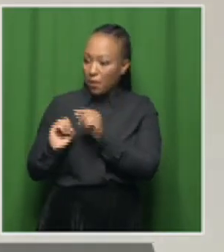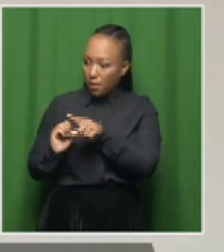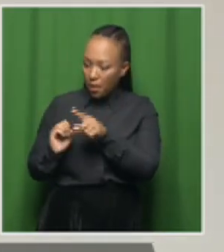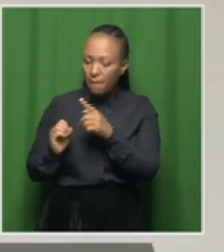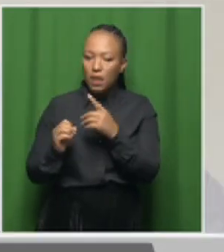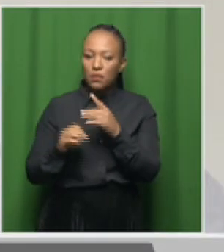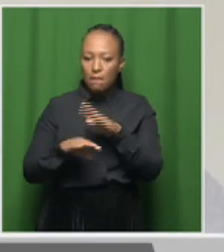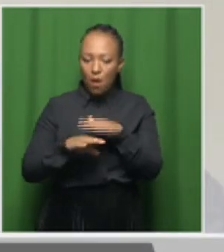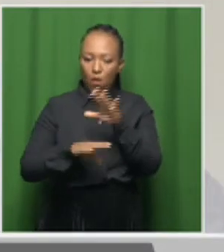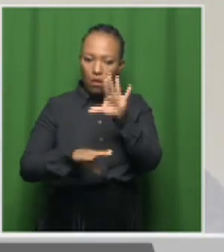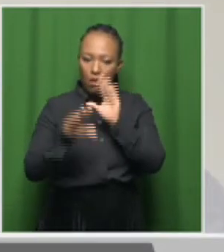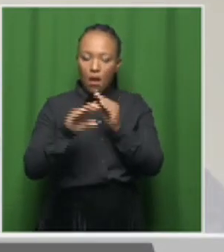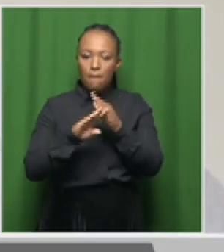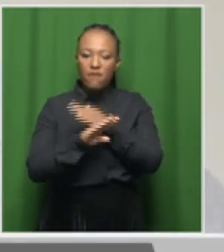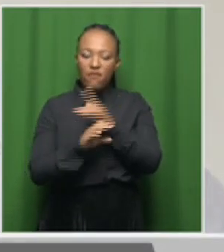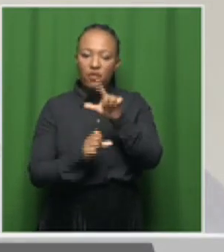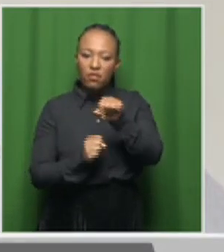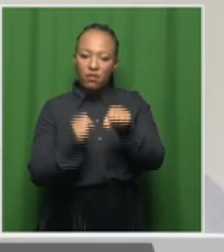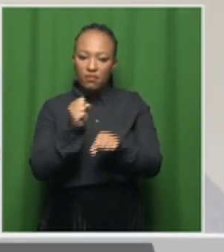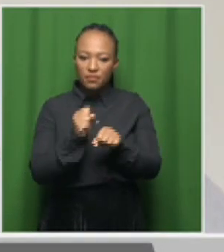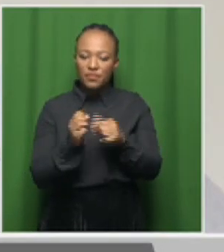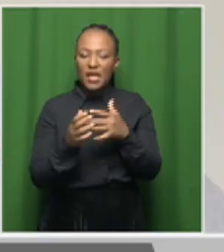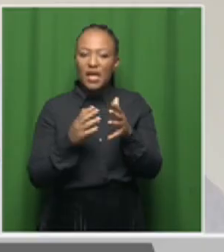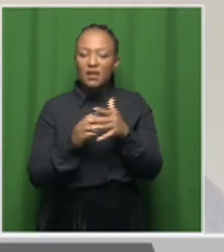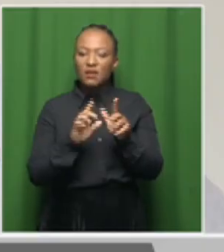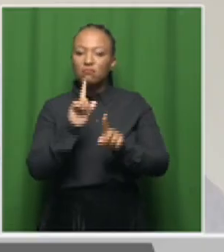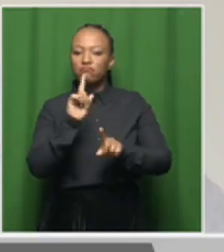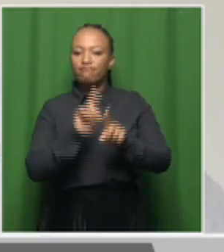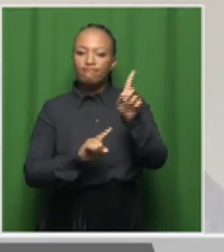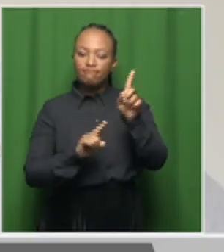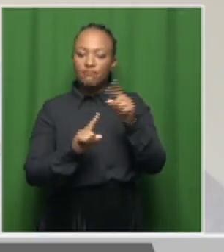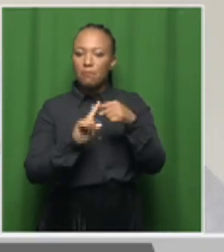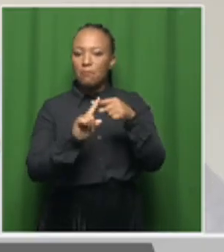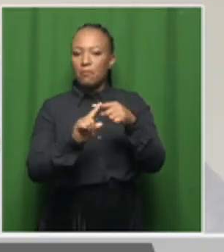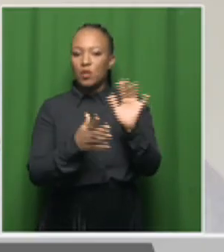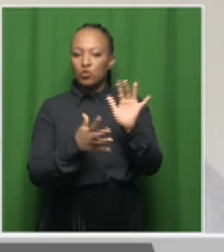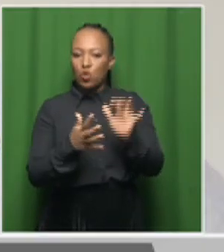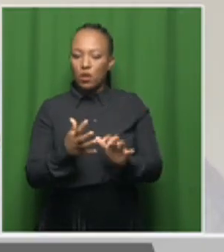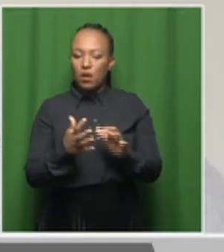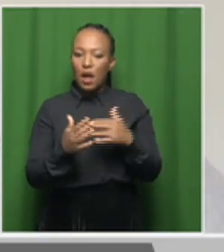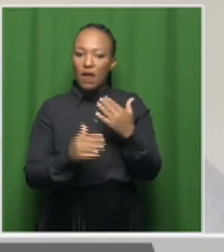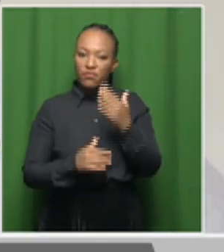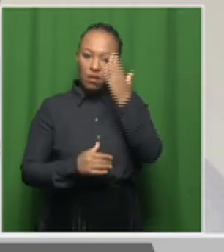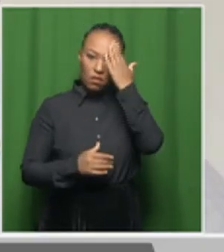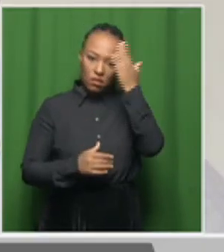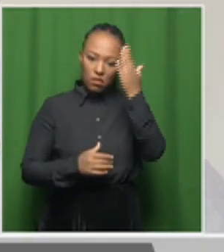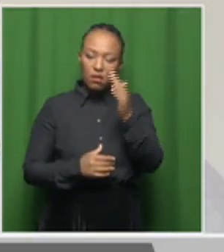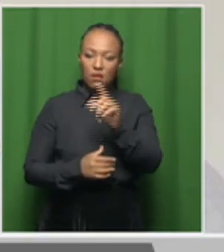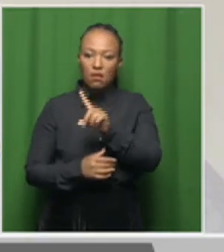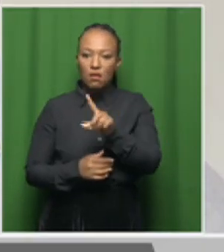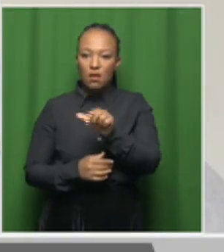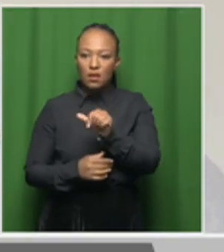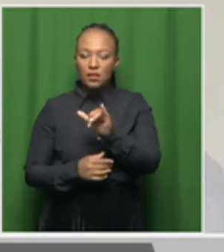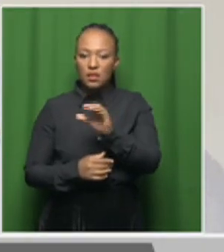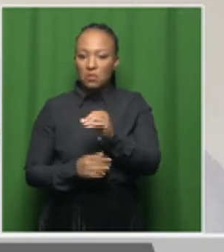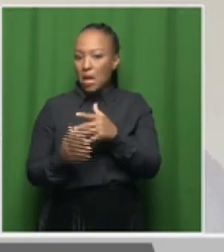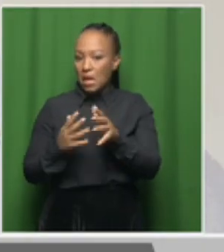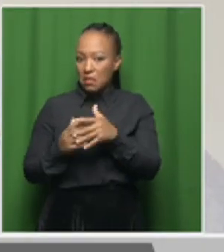but just very quickly as we wrap up, any success stories that come to mind for people in this space after graduating from Zaio? Anything you'd like to